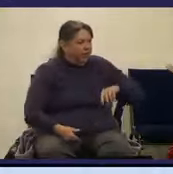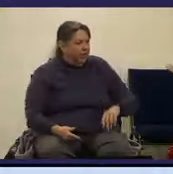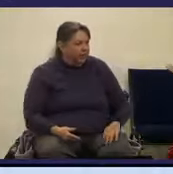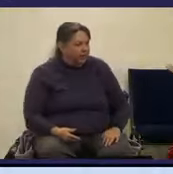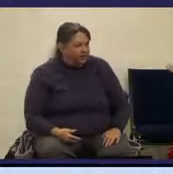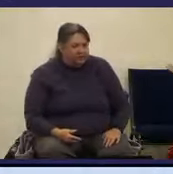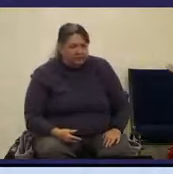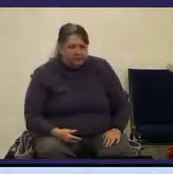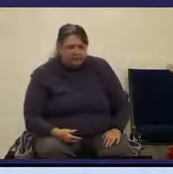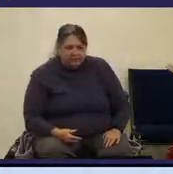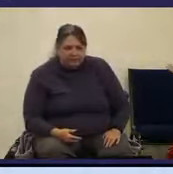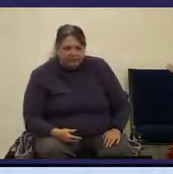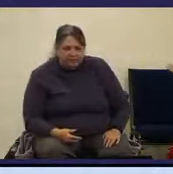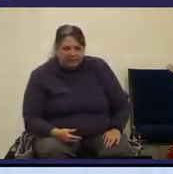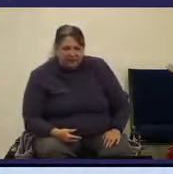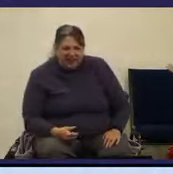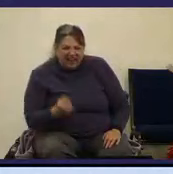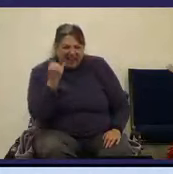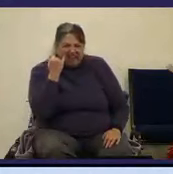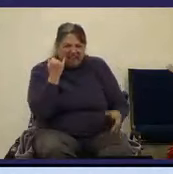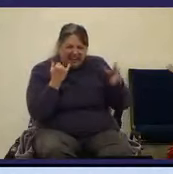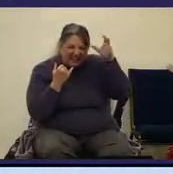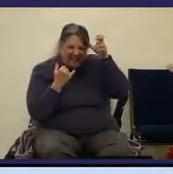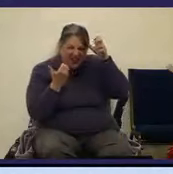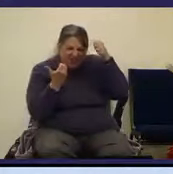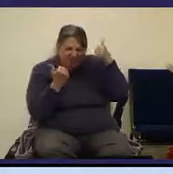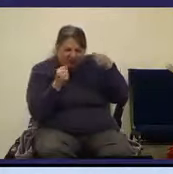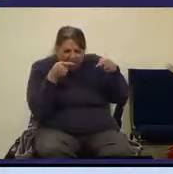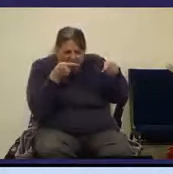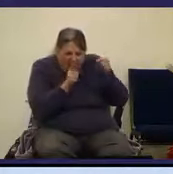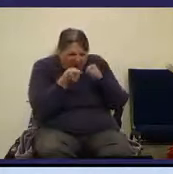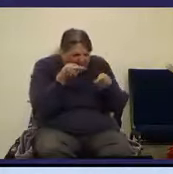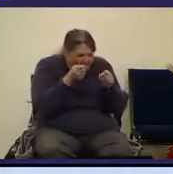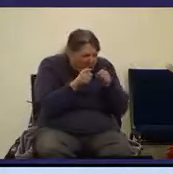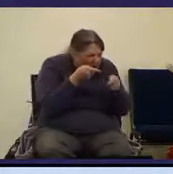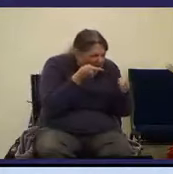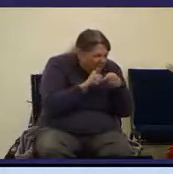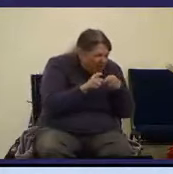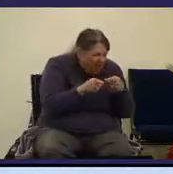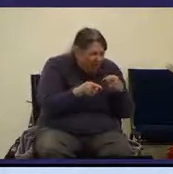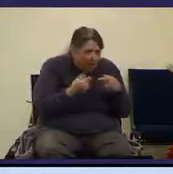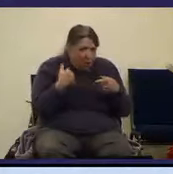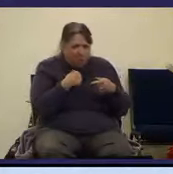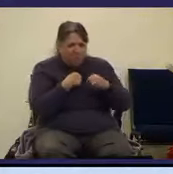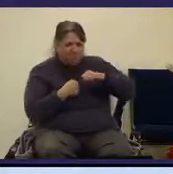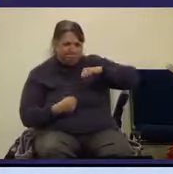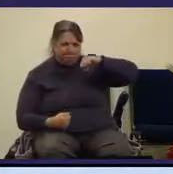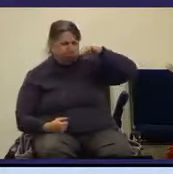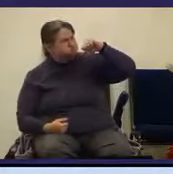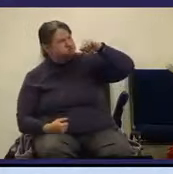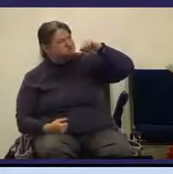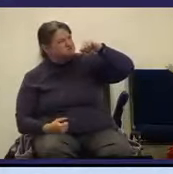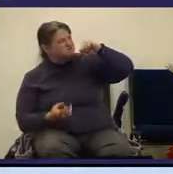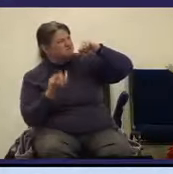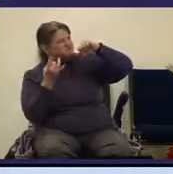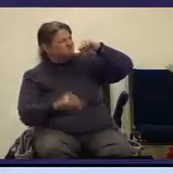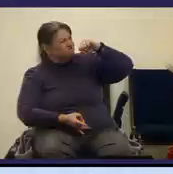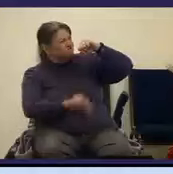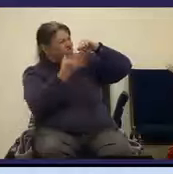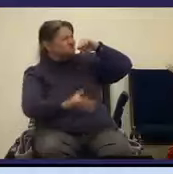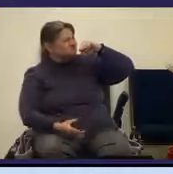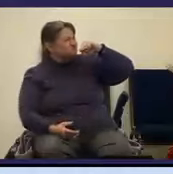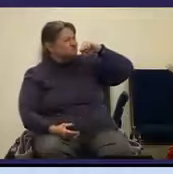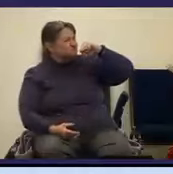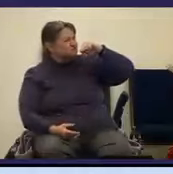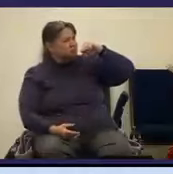we resist him, that is, if we come against him, that is, if we uphold the word of God, that is, if we claim God's promises, that is, if even